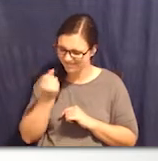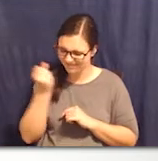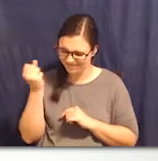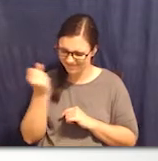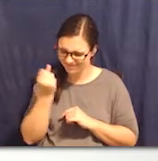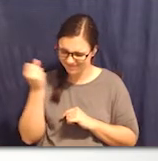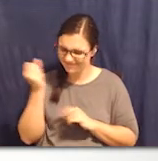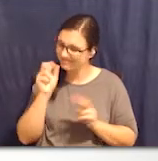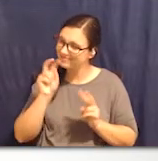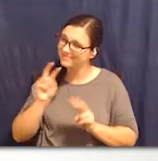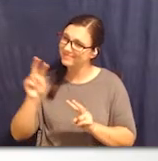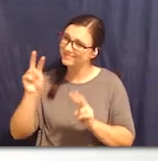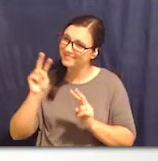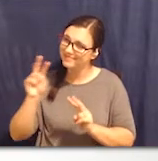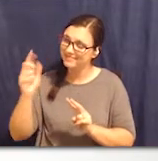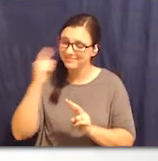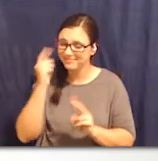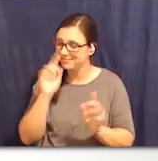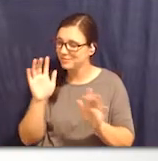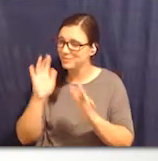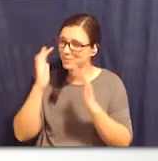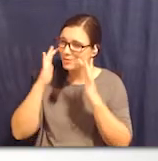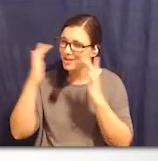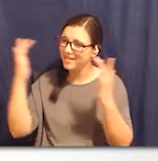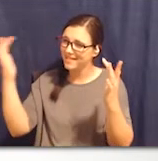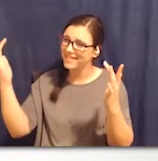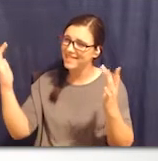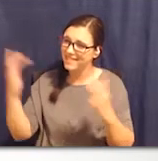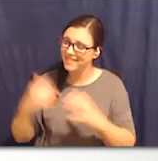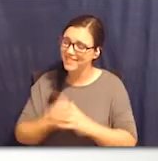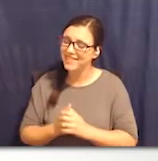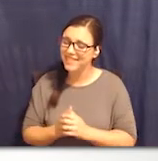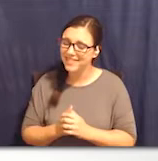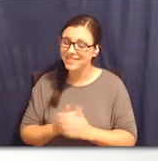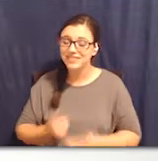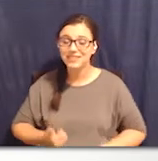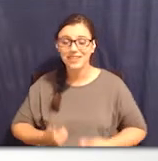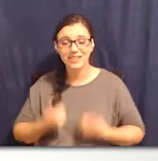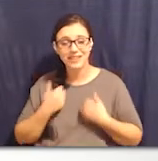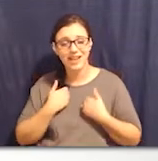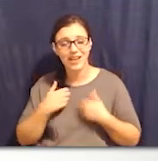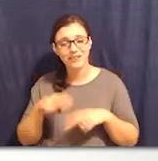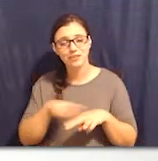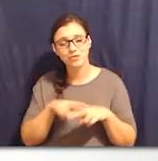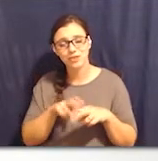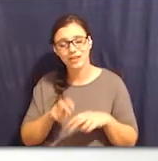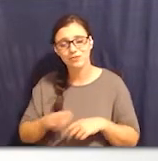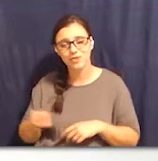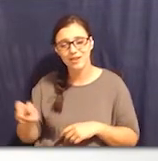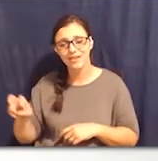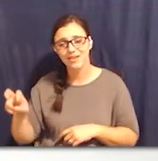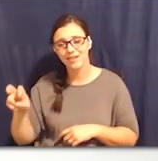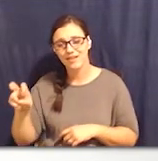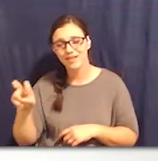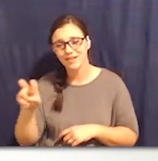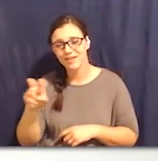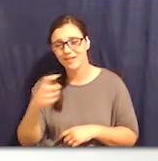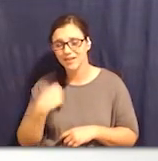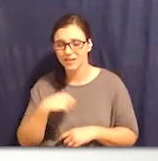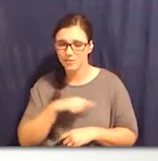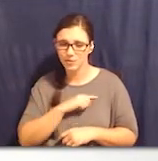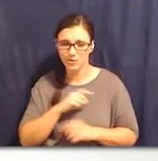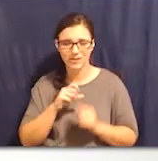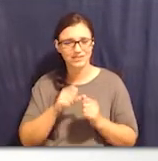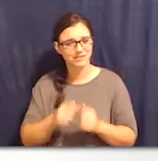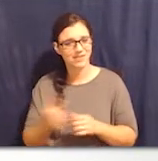tight with all her might, staring with eyes so bright. Life is a